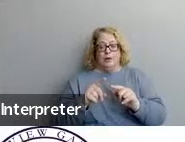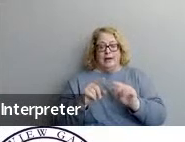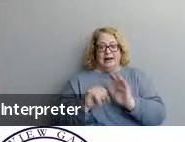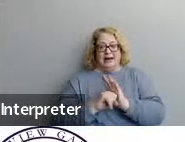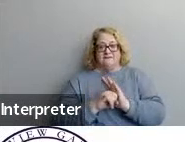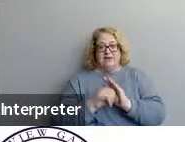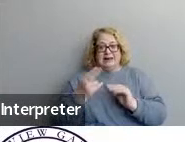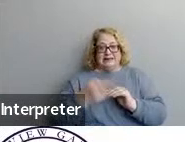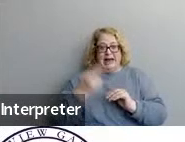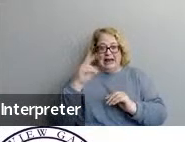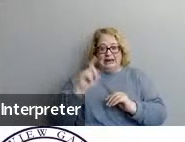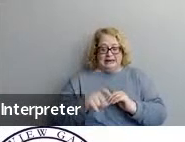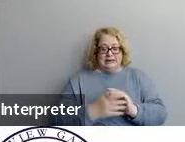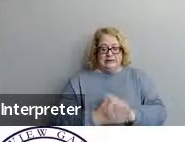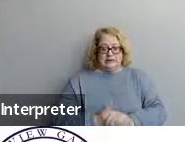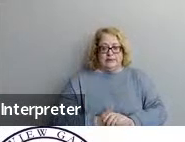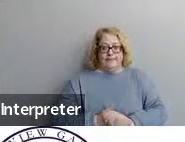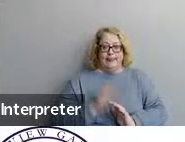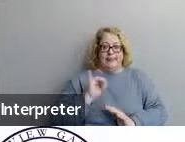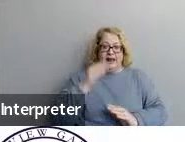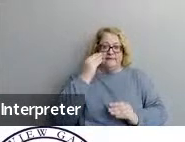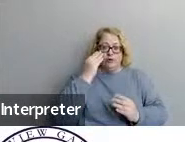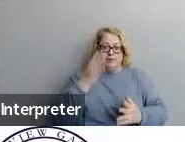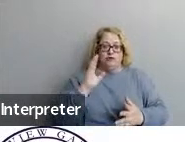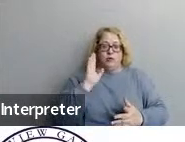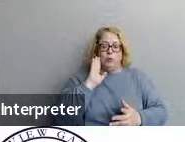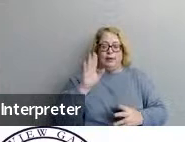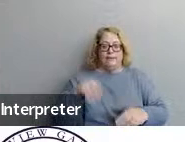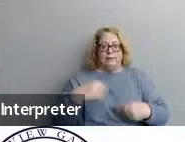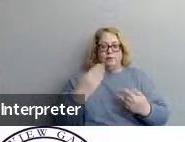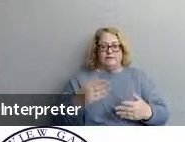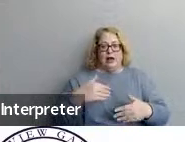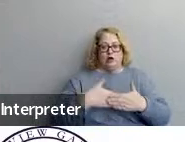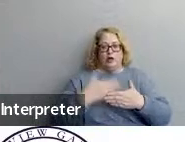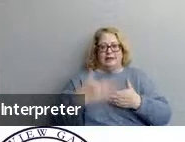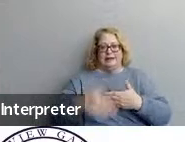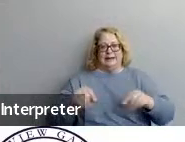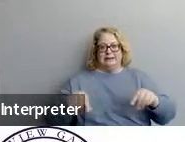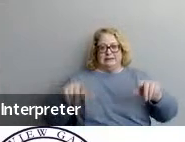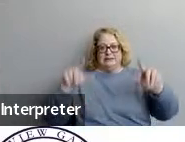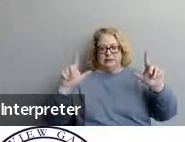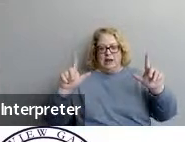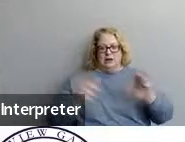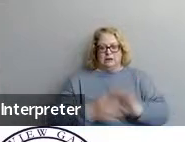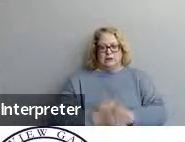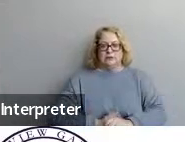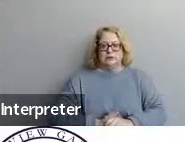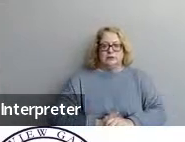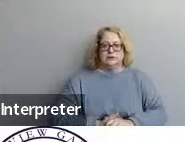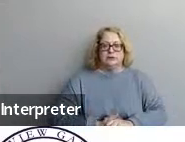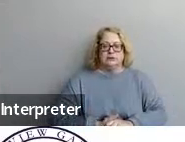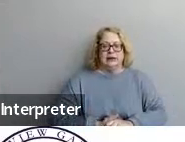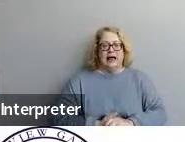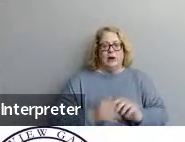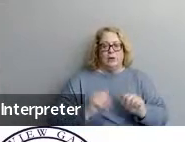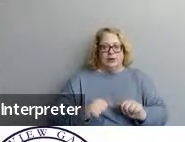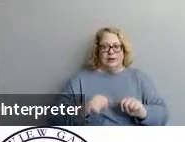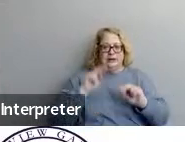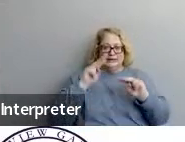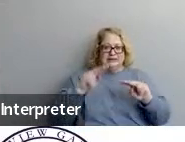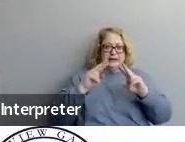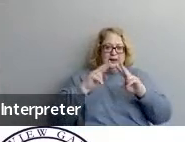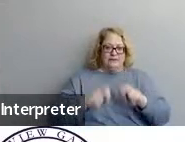needs districts. That information will be provided on the next slide for us to see and dig deeper into